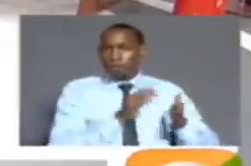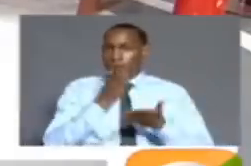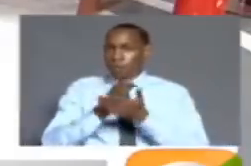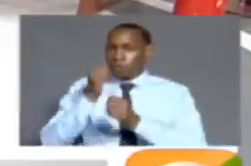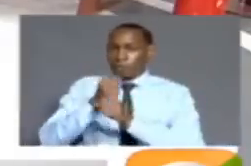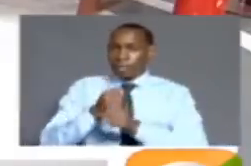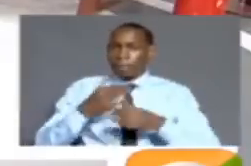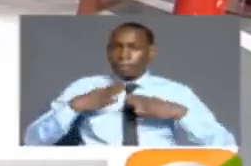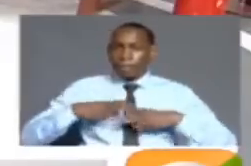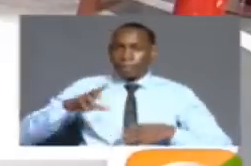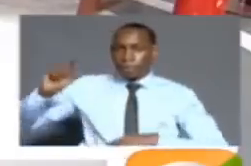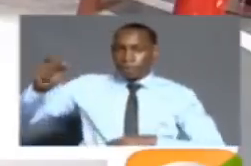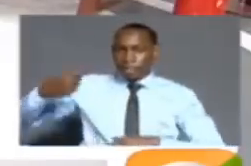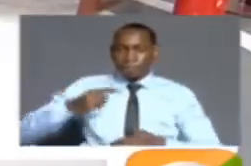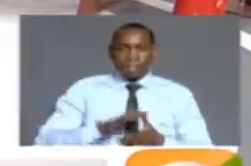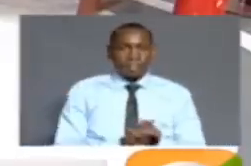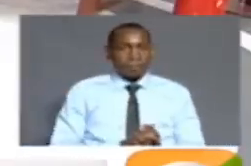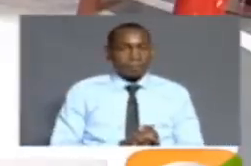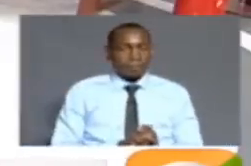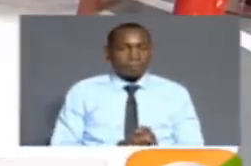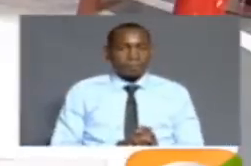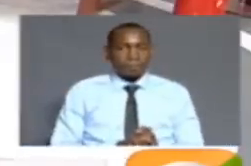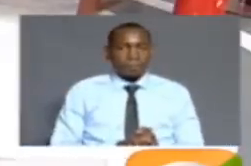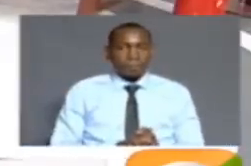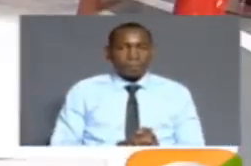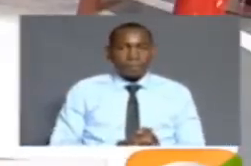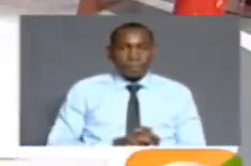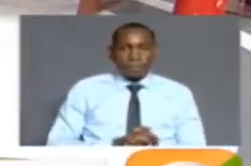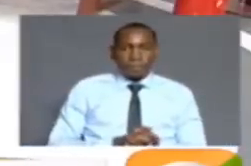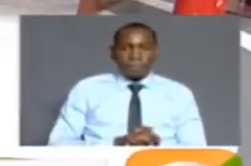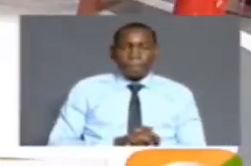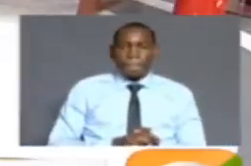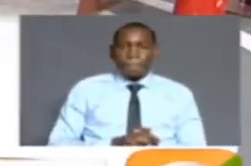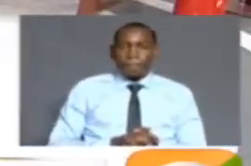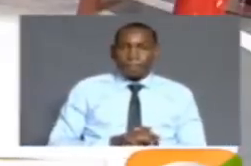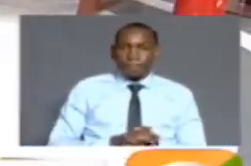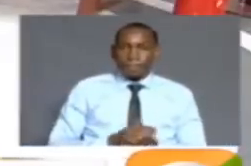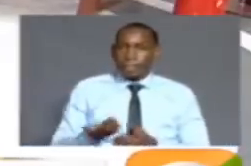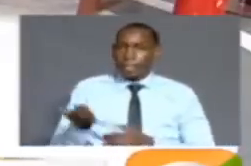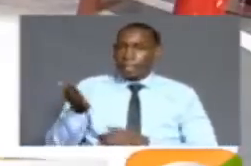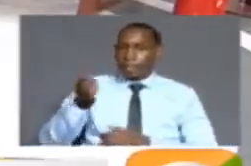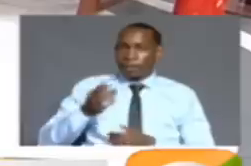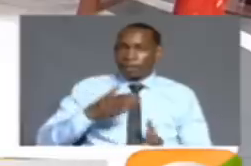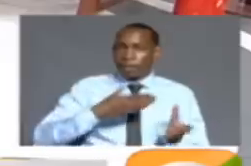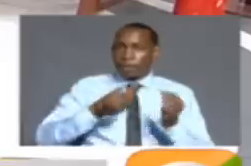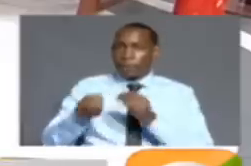should be compensated. Oh, absolutely. And that's why we fought this hard. So we are still not there. We went back there, wasn't it?